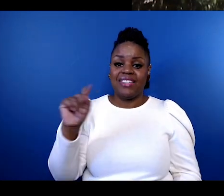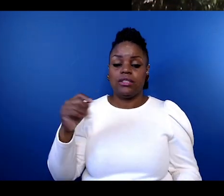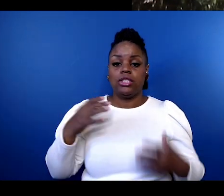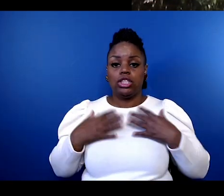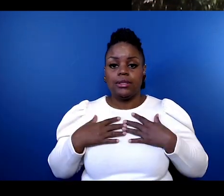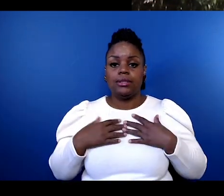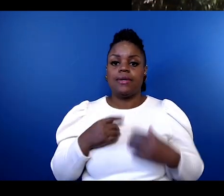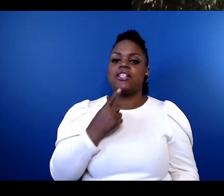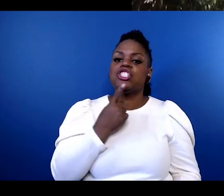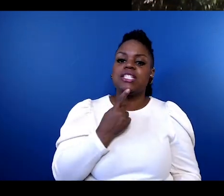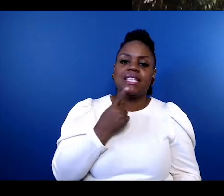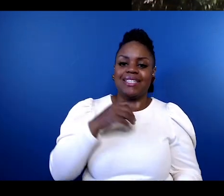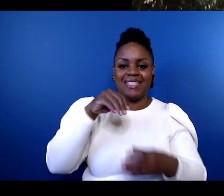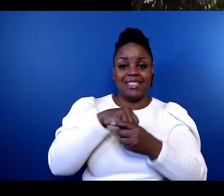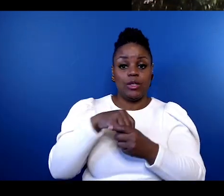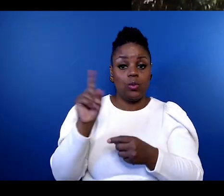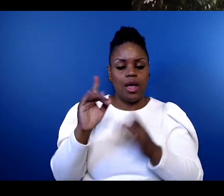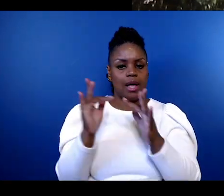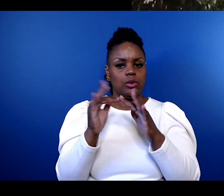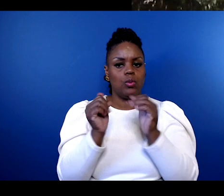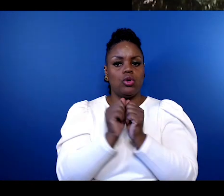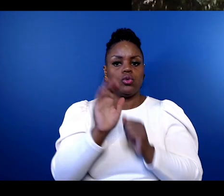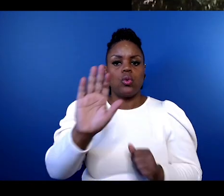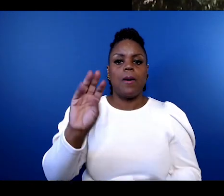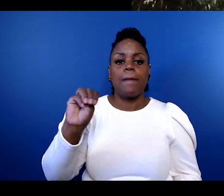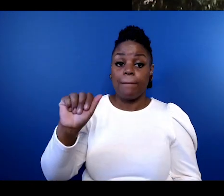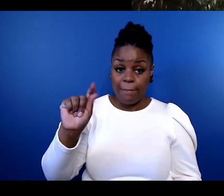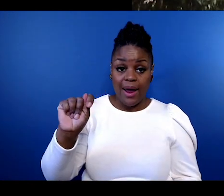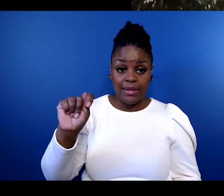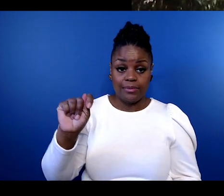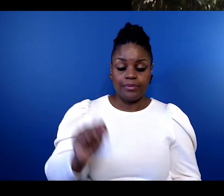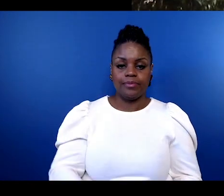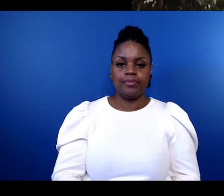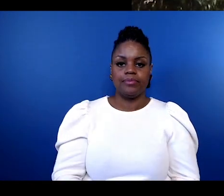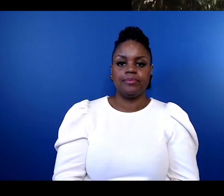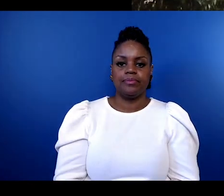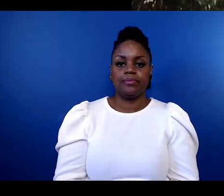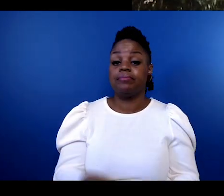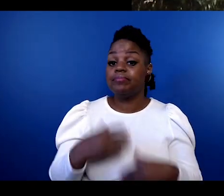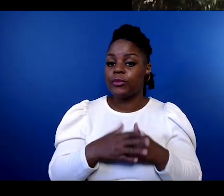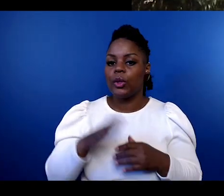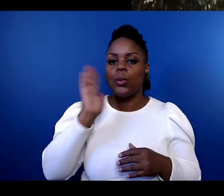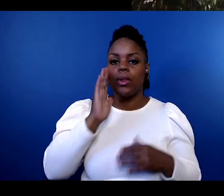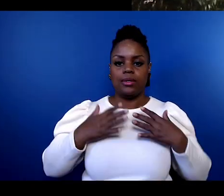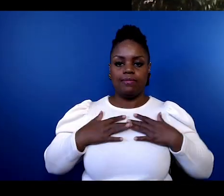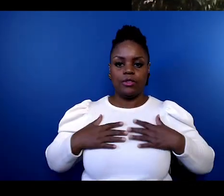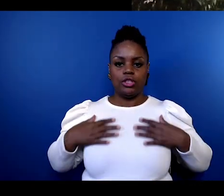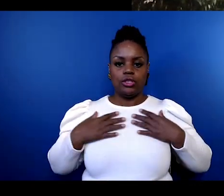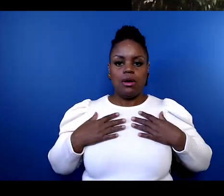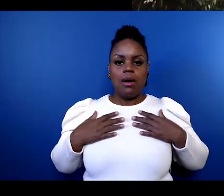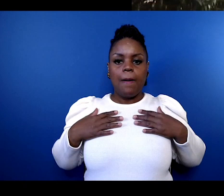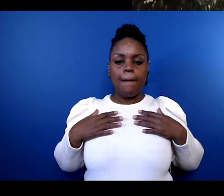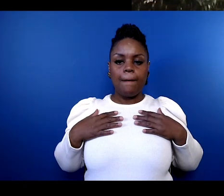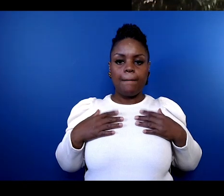Sphinx is your modification here. In Sphinx, we have the forearms, palms, and the elbows pressed into your mat.